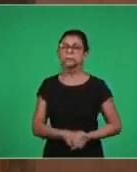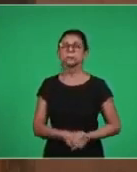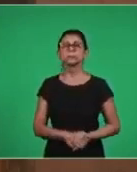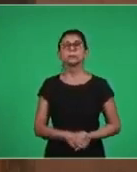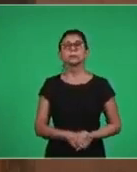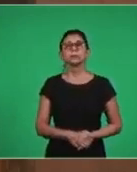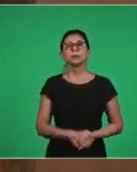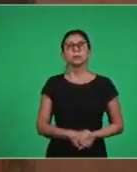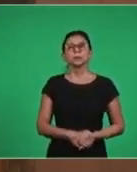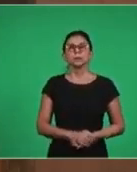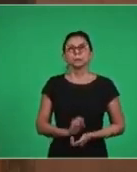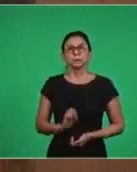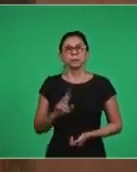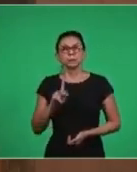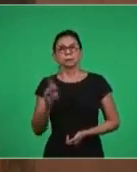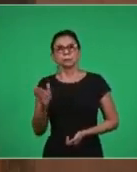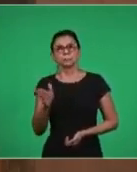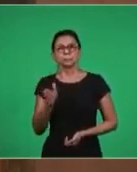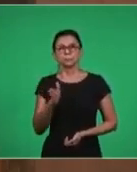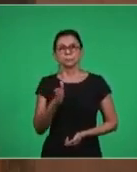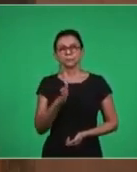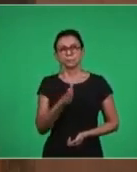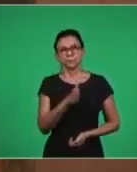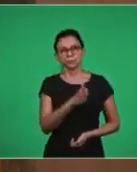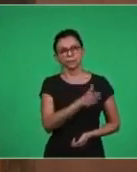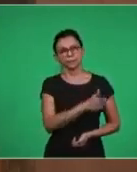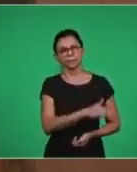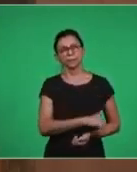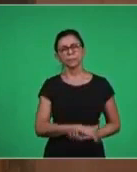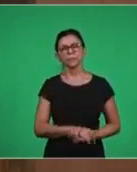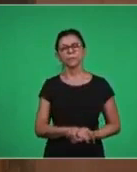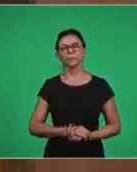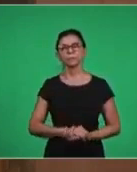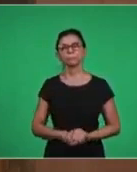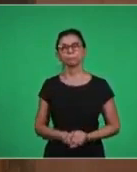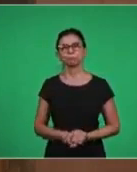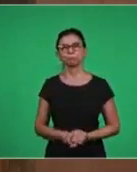We don't have other things to do other than this. Today,